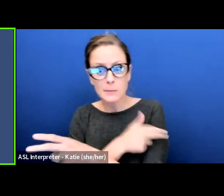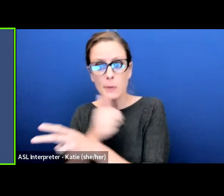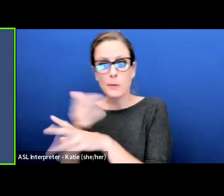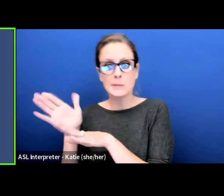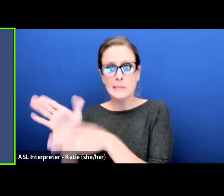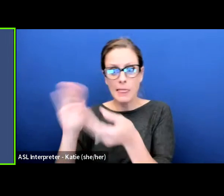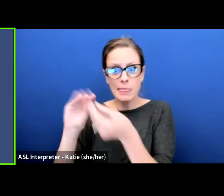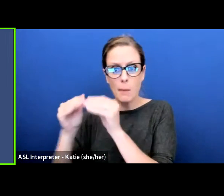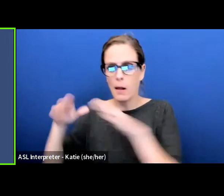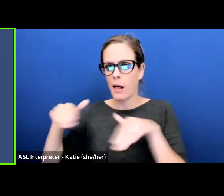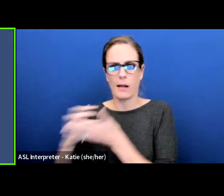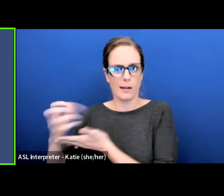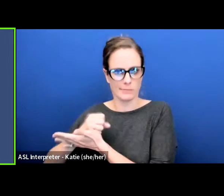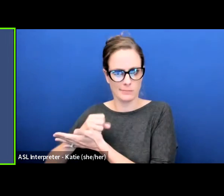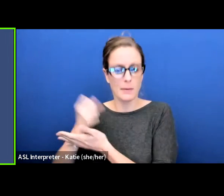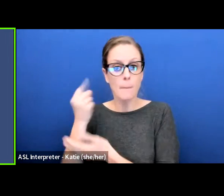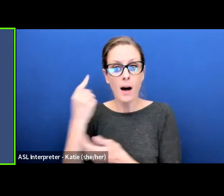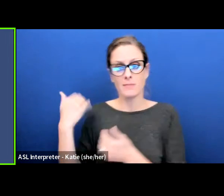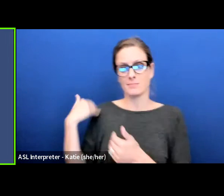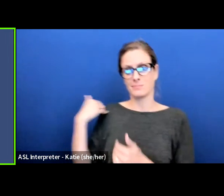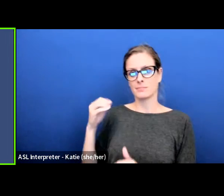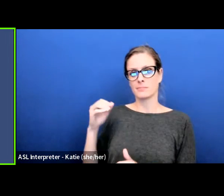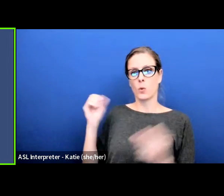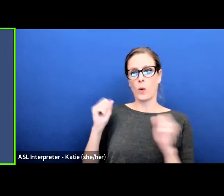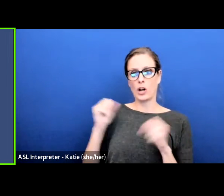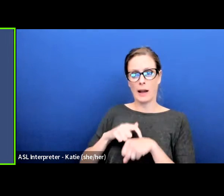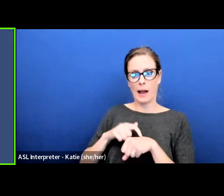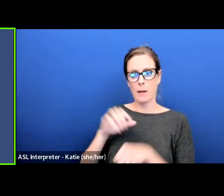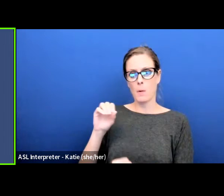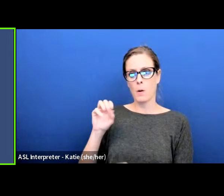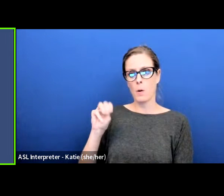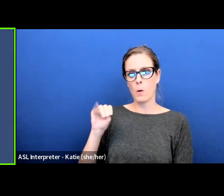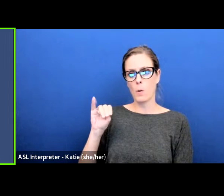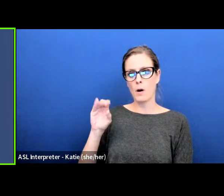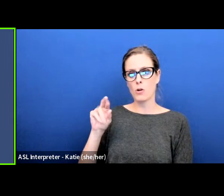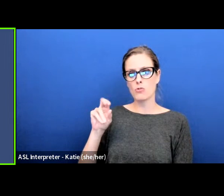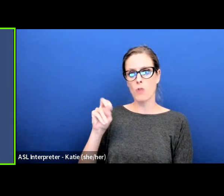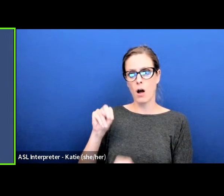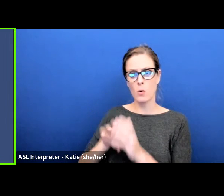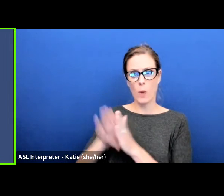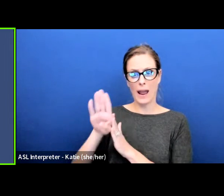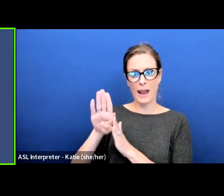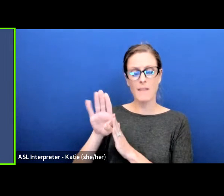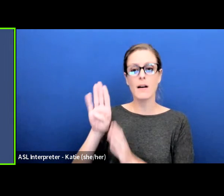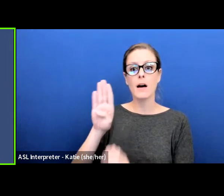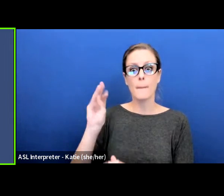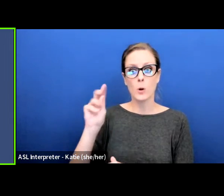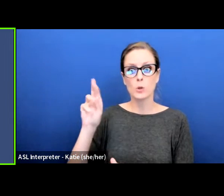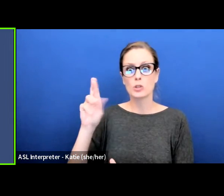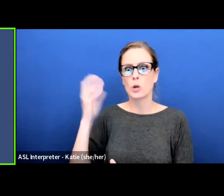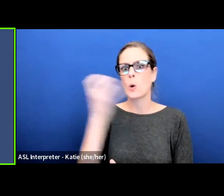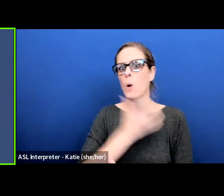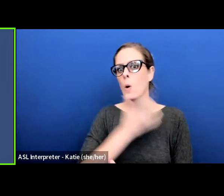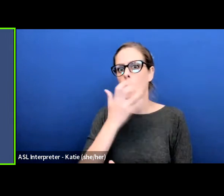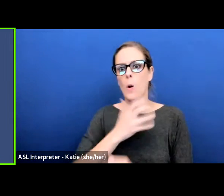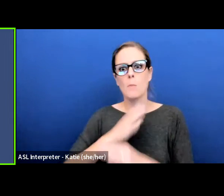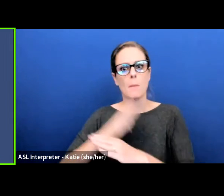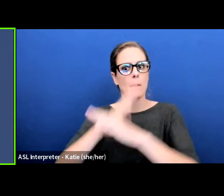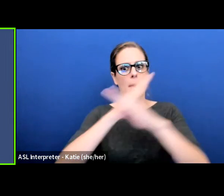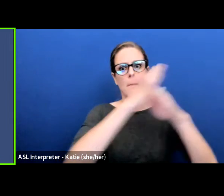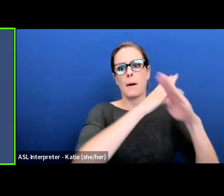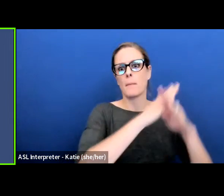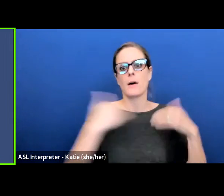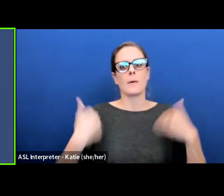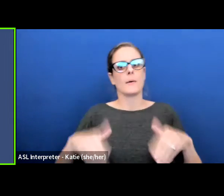the main winter Omicron wave, boosters were very protective, that the lowest death rates were among people who were